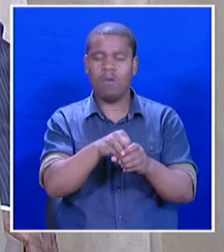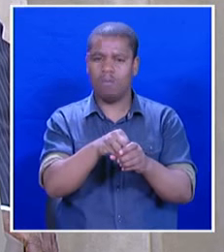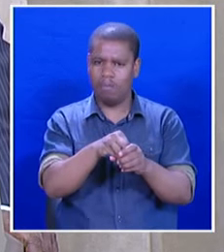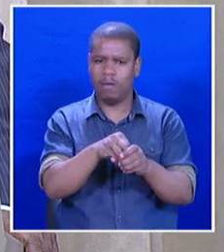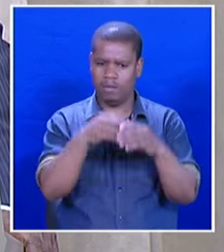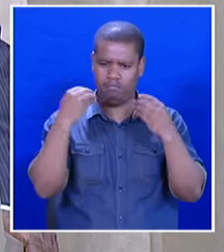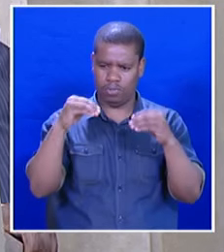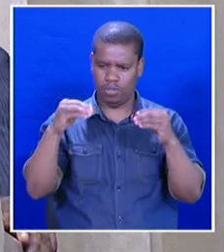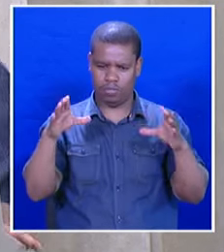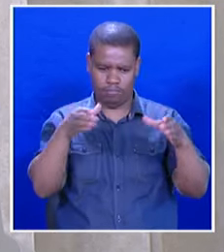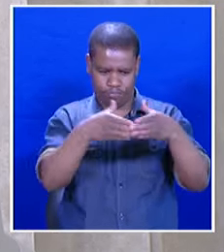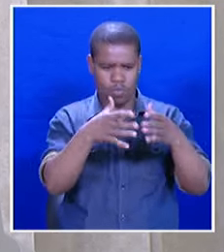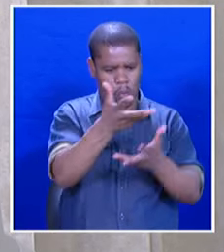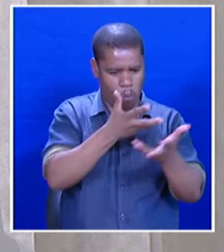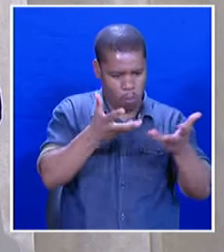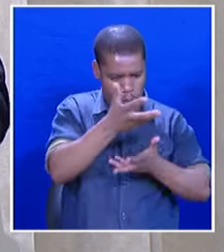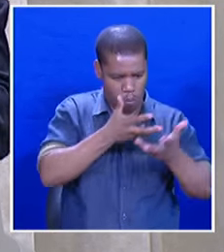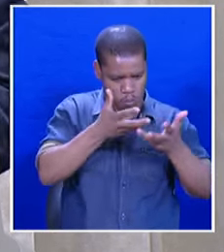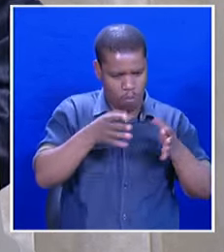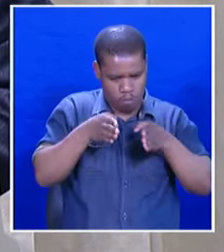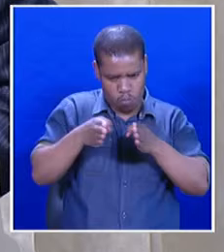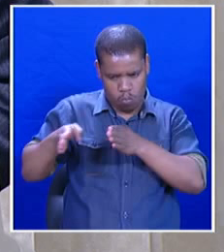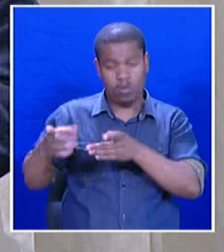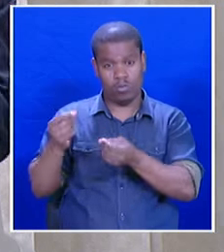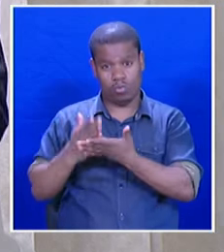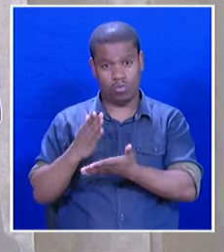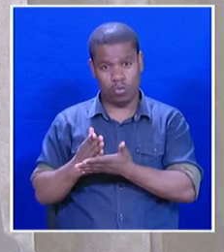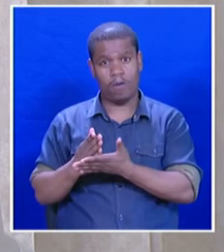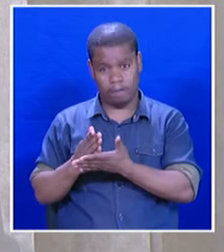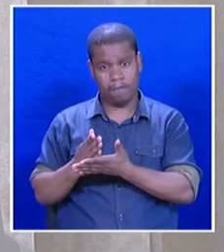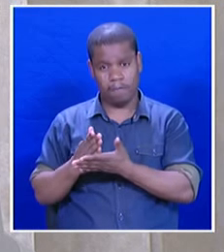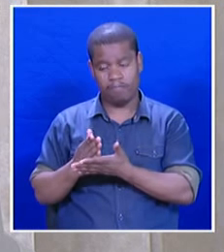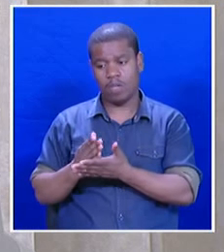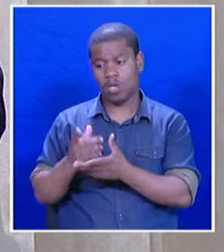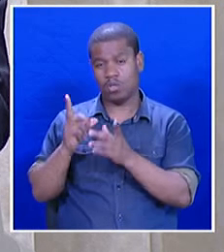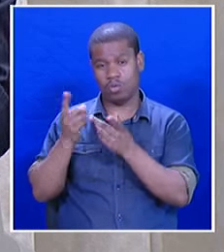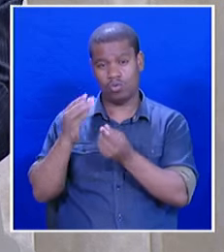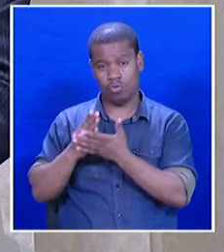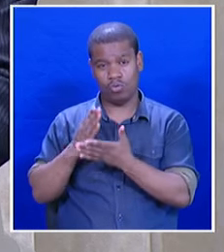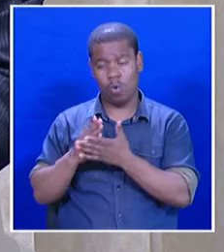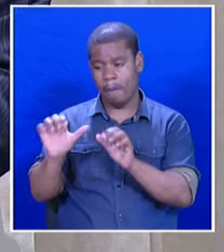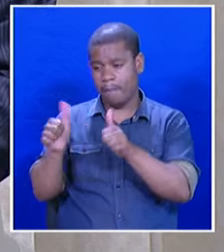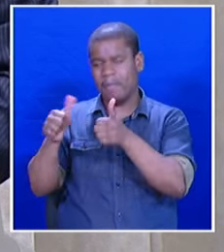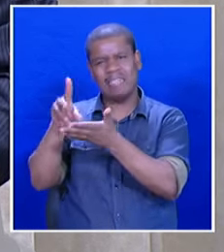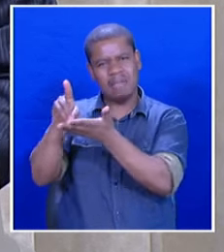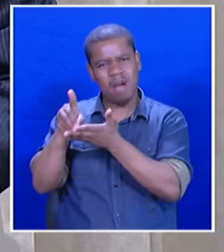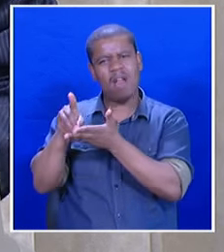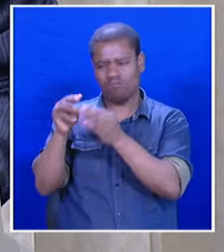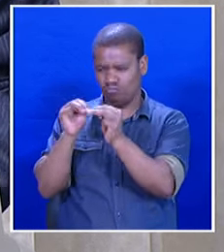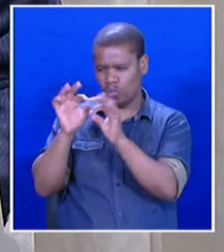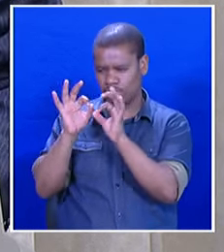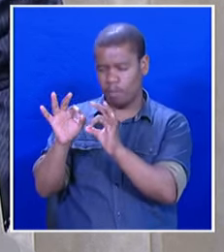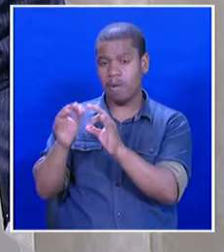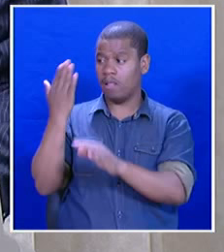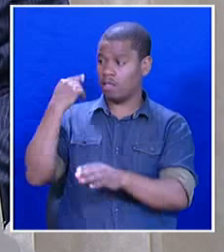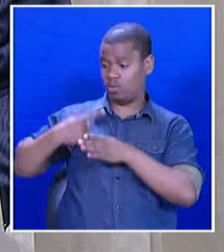business organizations on the mechanism to reduce and better manage demand. Last week, I had the opportunity